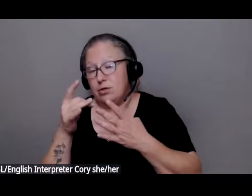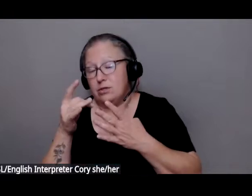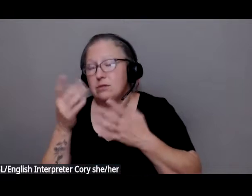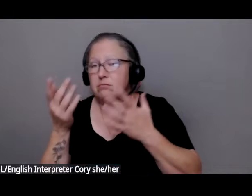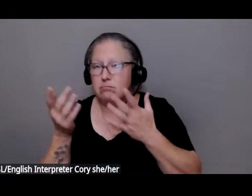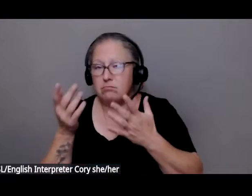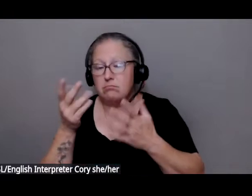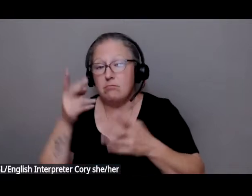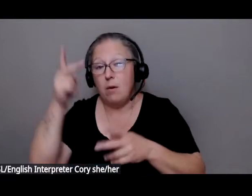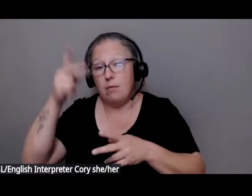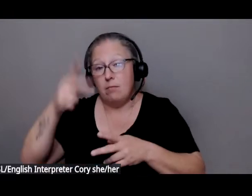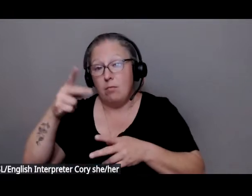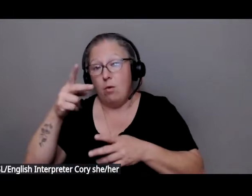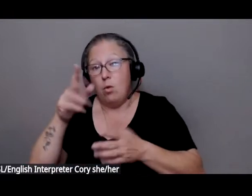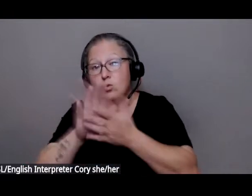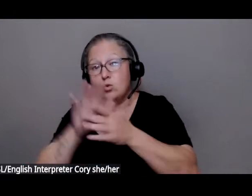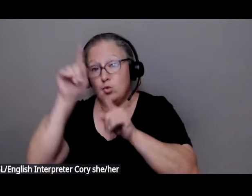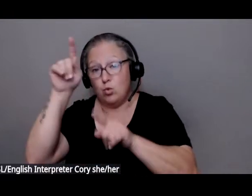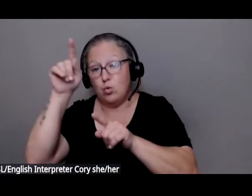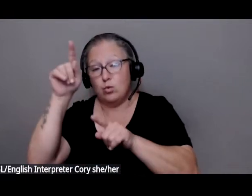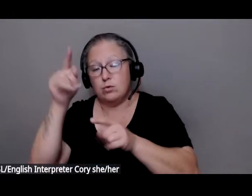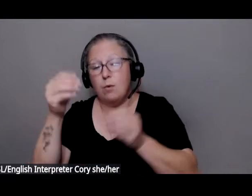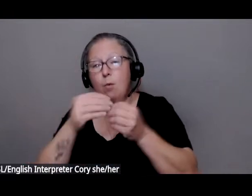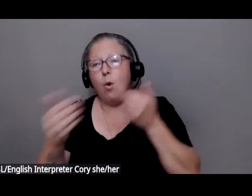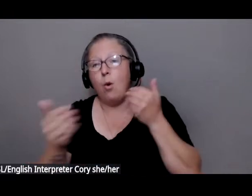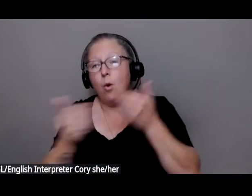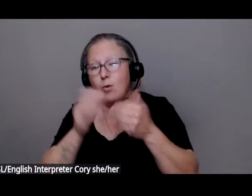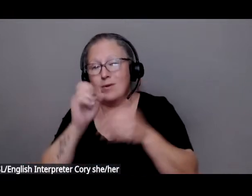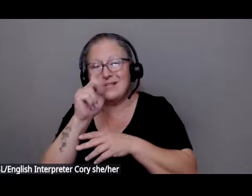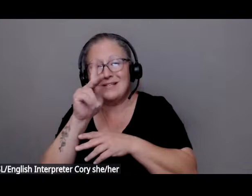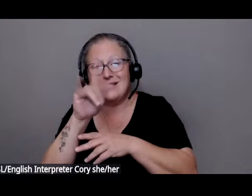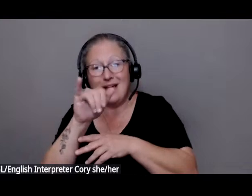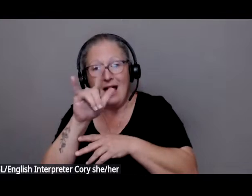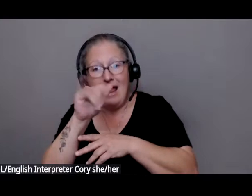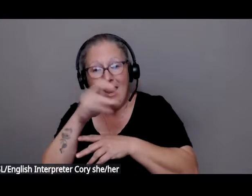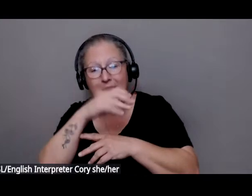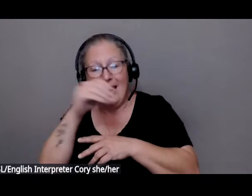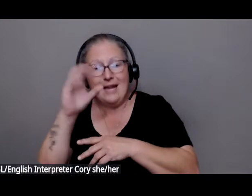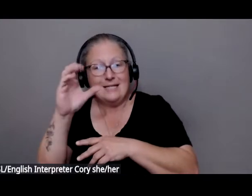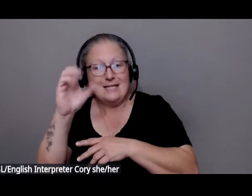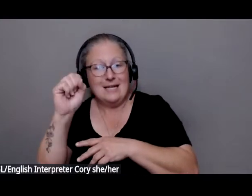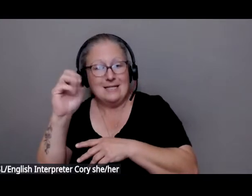the schools that are closer to Skyline and CSM.